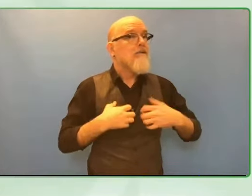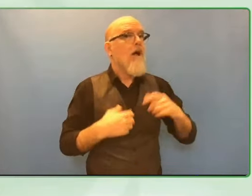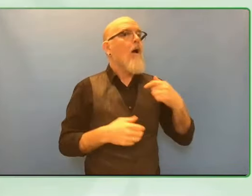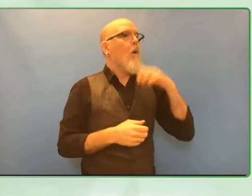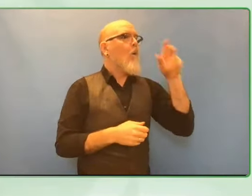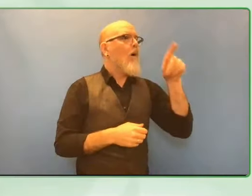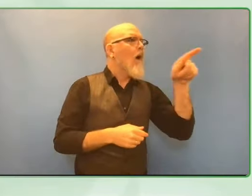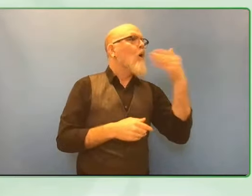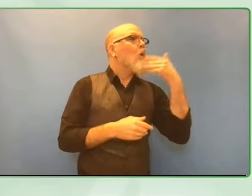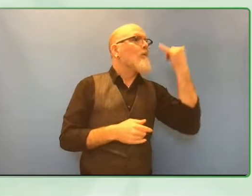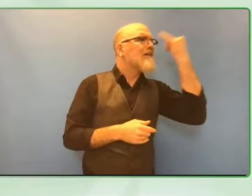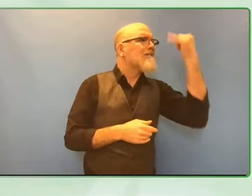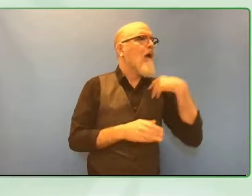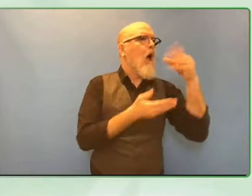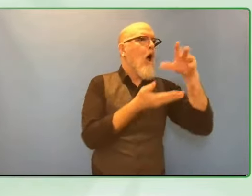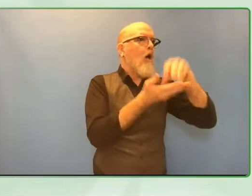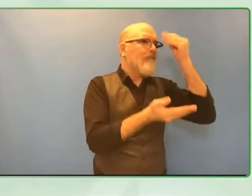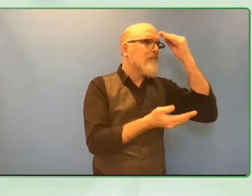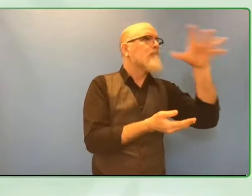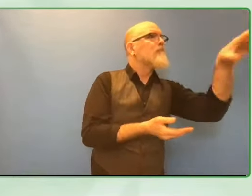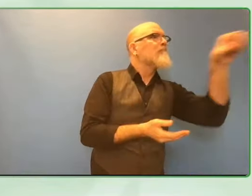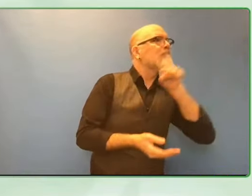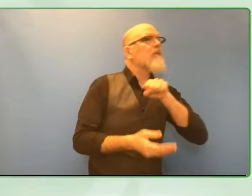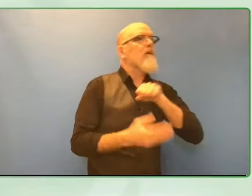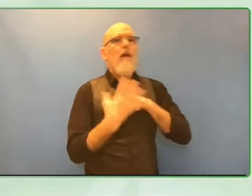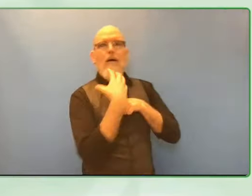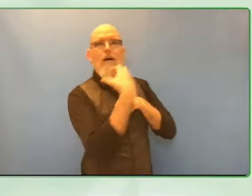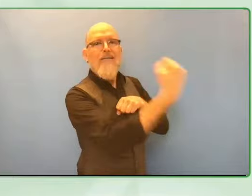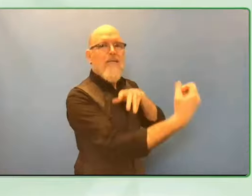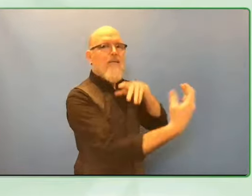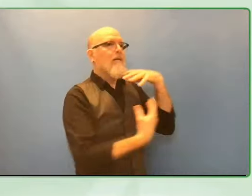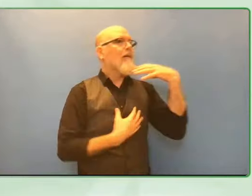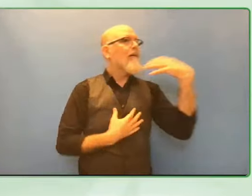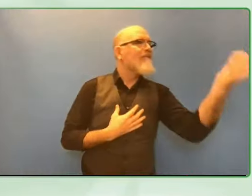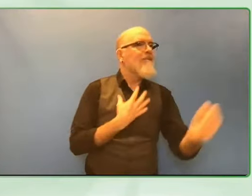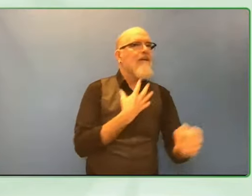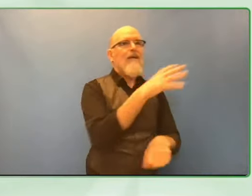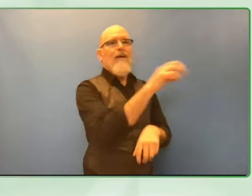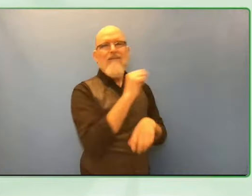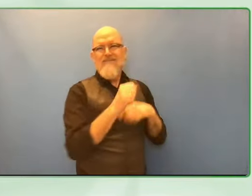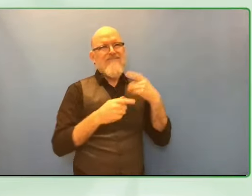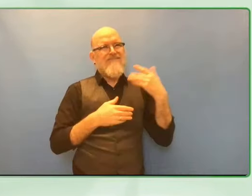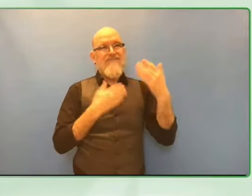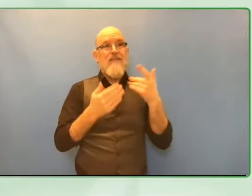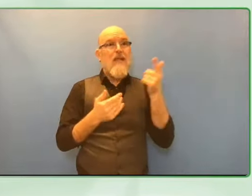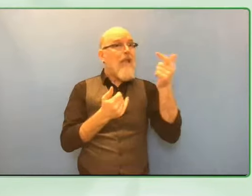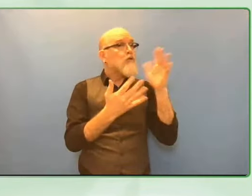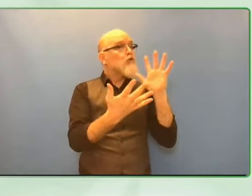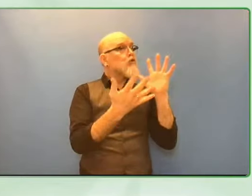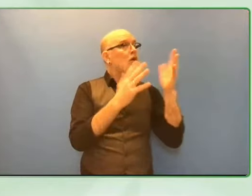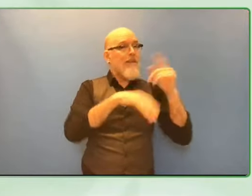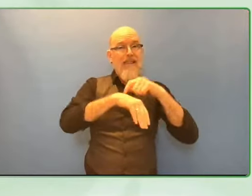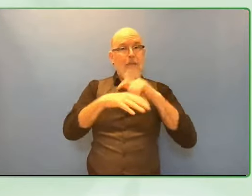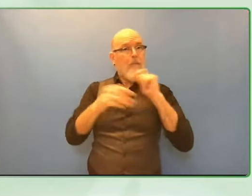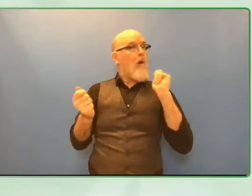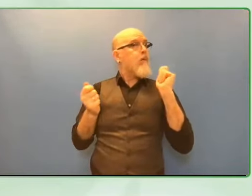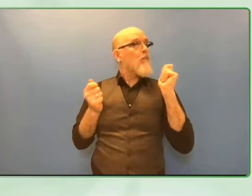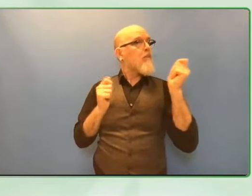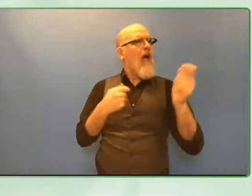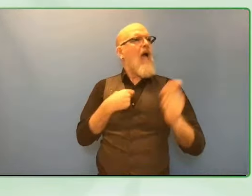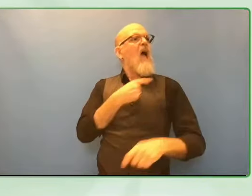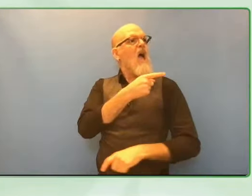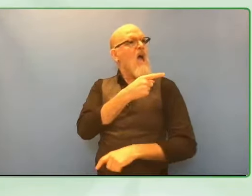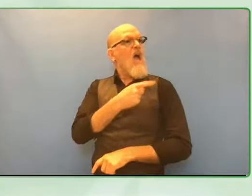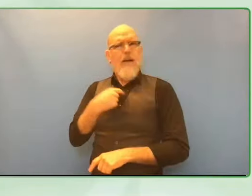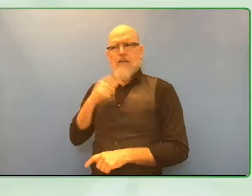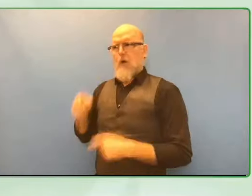understanding, okay, what are the trends, where should we look forward to, where should we, or what should we do,